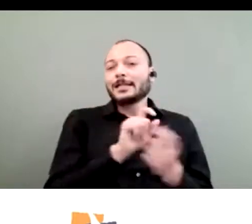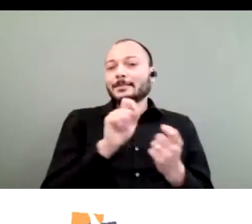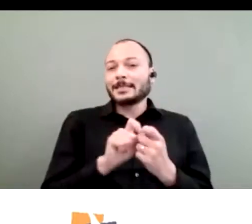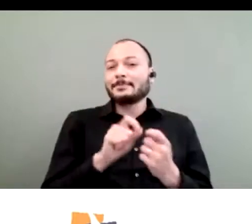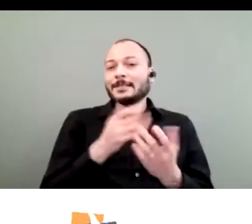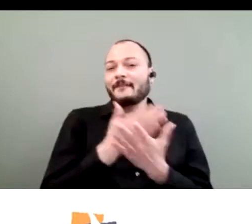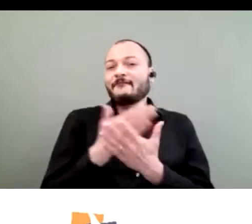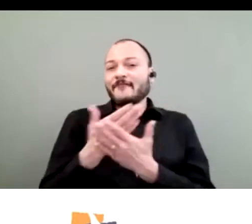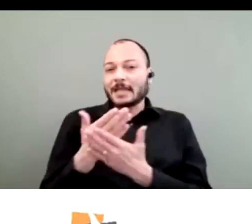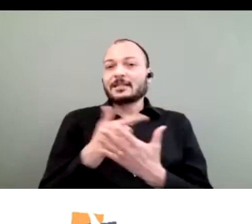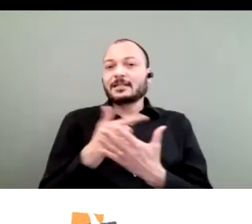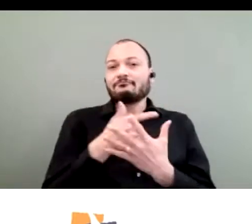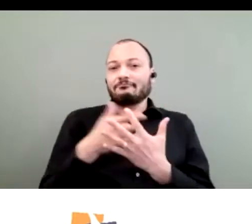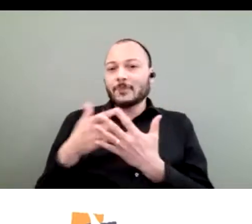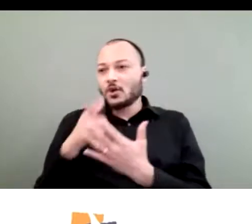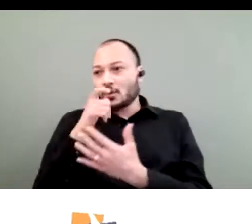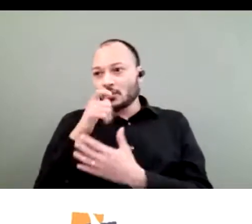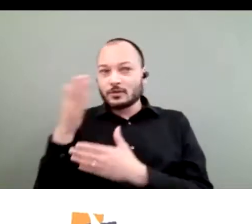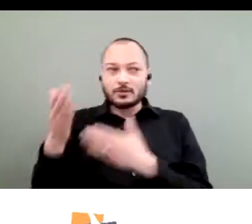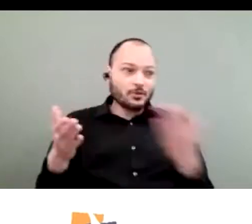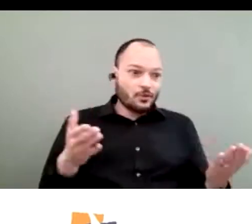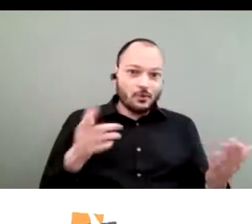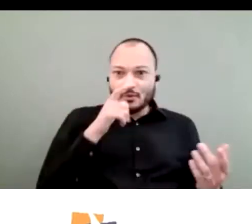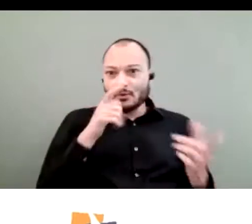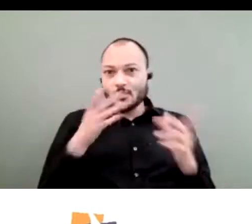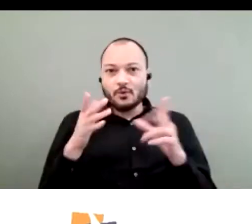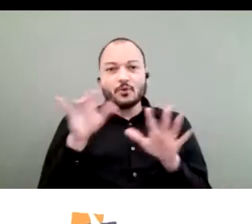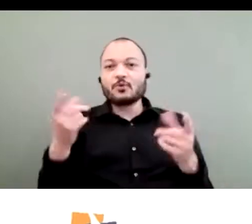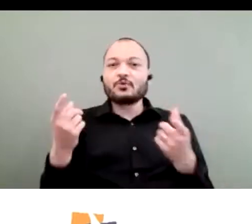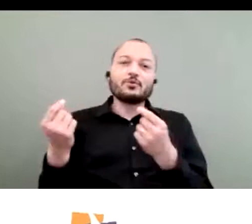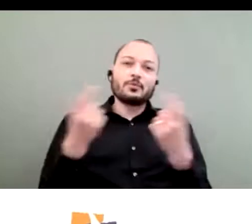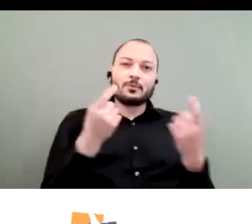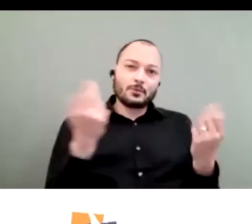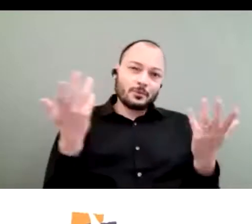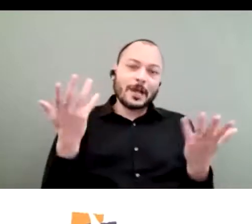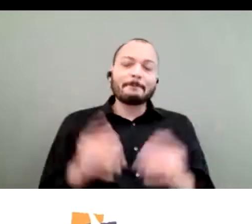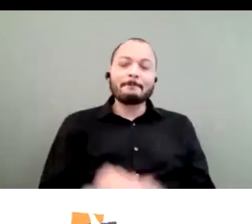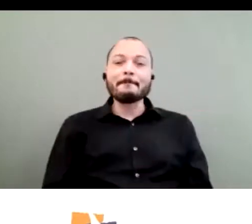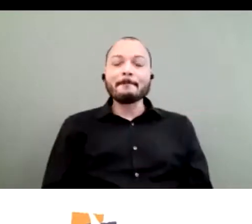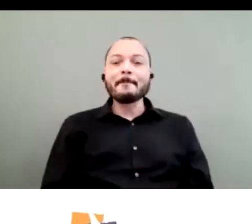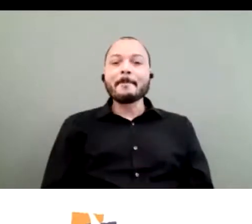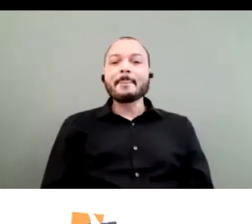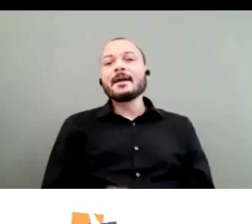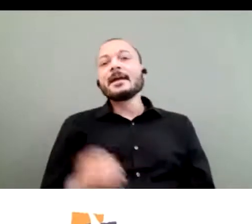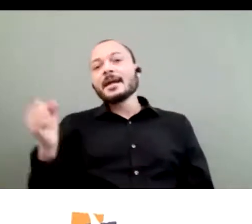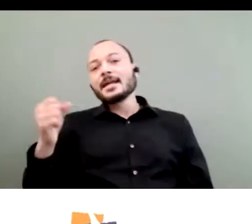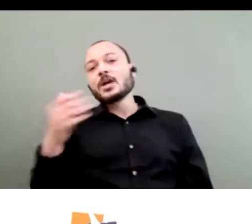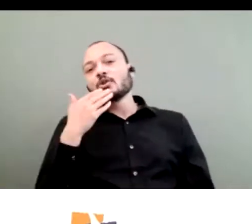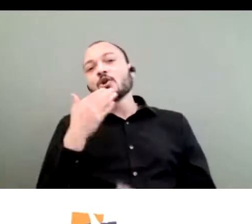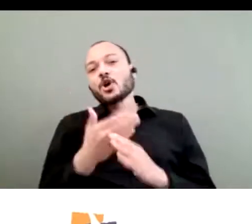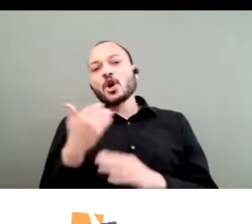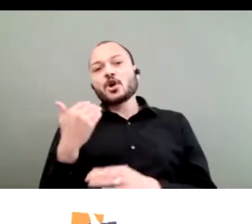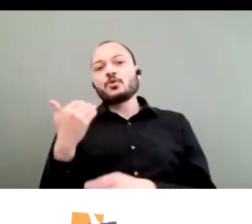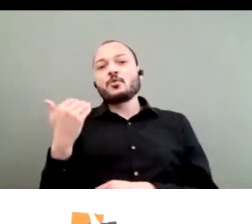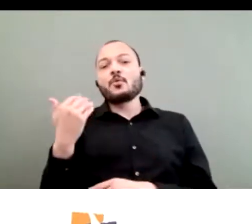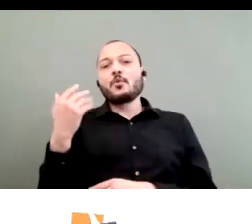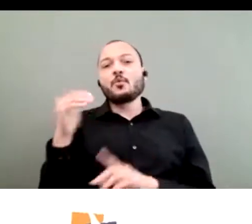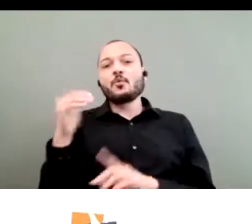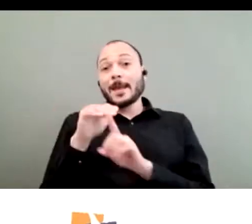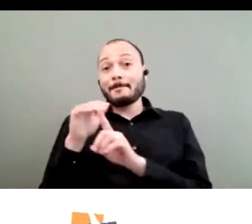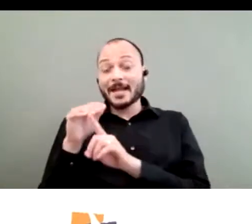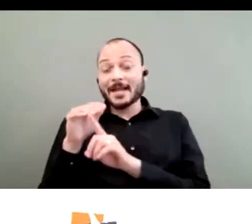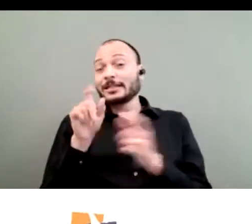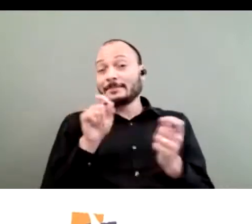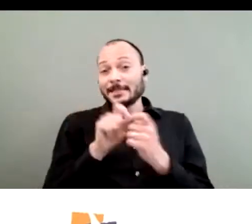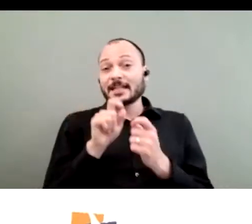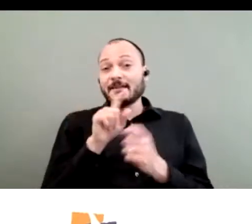on who's who and who played what role and stuff. Yeah, and that's a good reminder. I mean, there are some specific questions coming